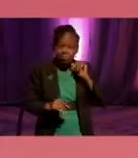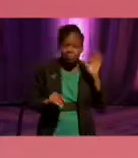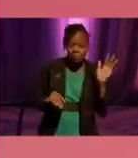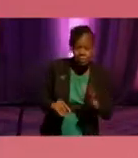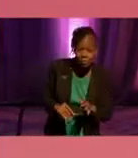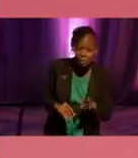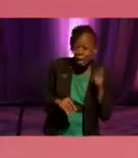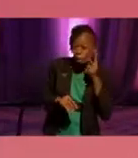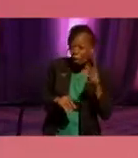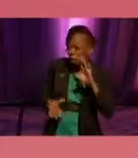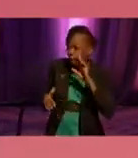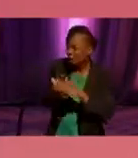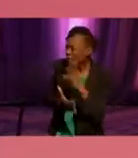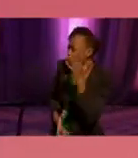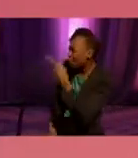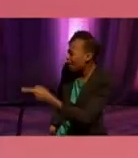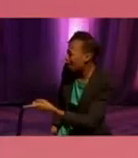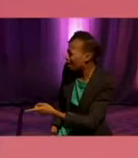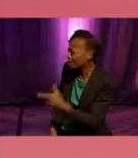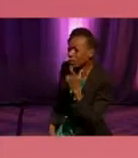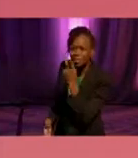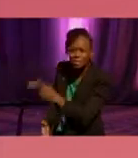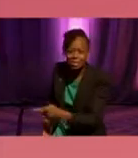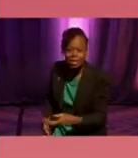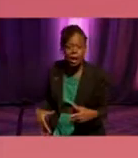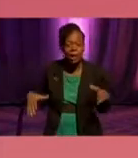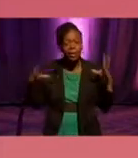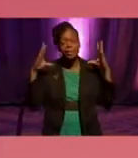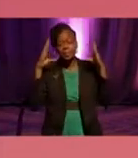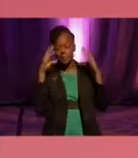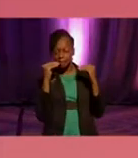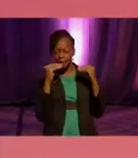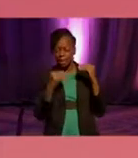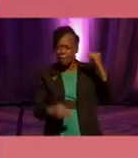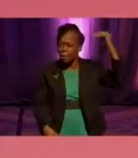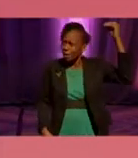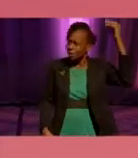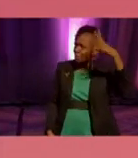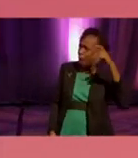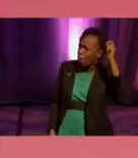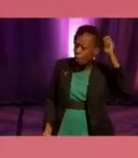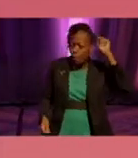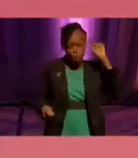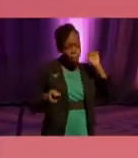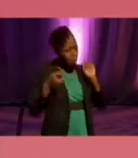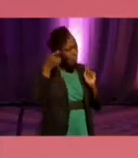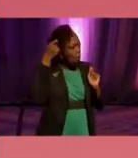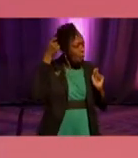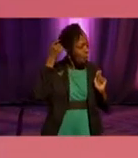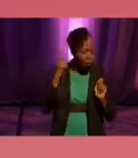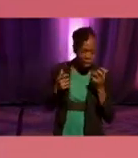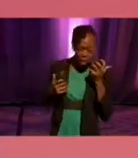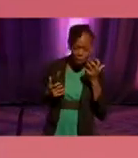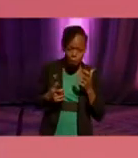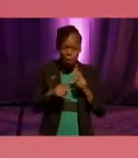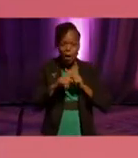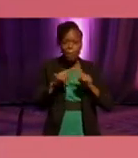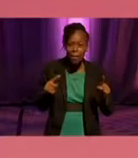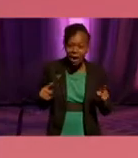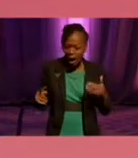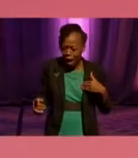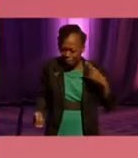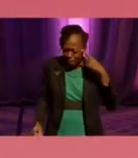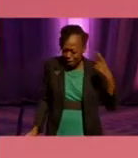look at my husband's face. I could sleep, I could take a shower, I could comb my hair. I was like, ooh, old Angelina is